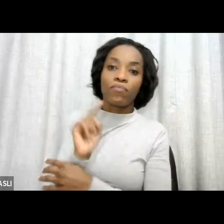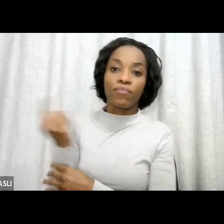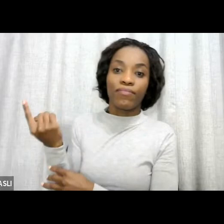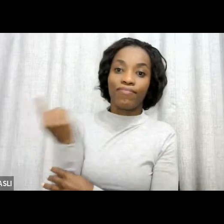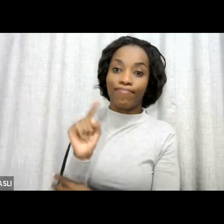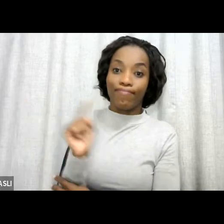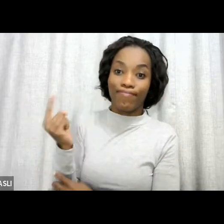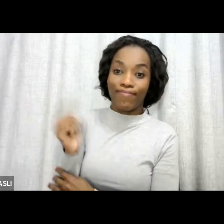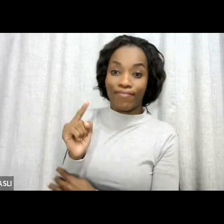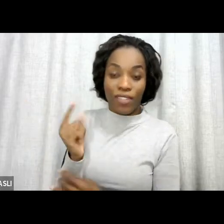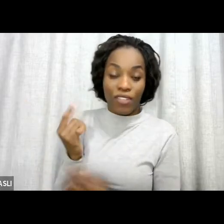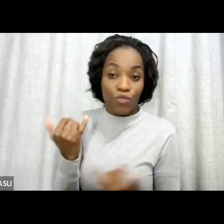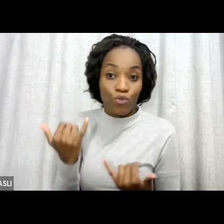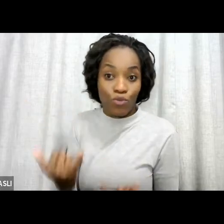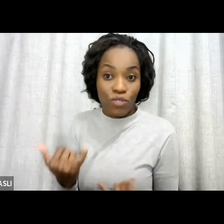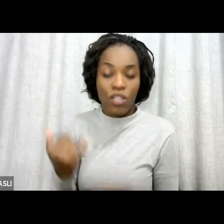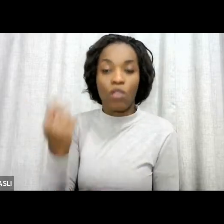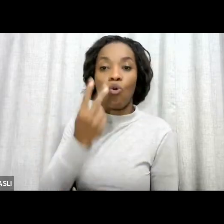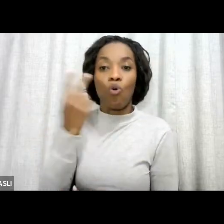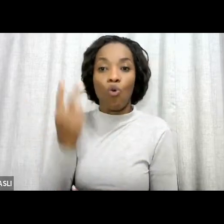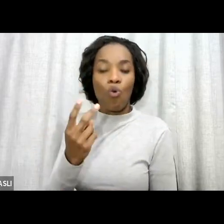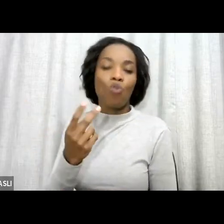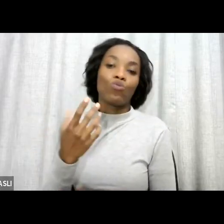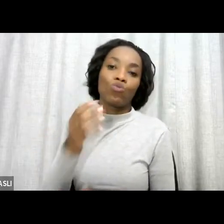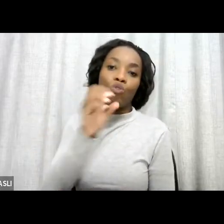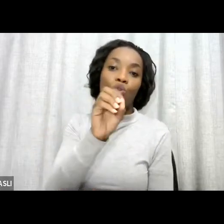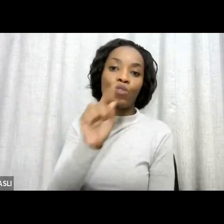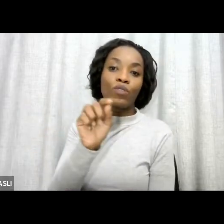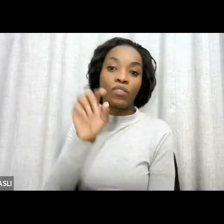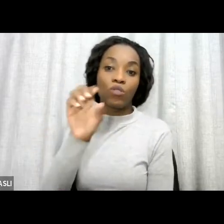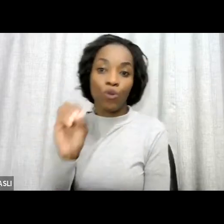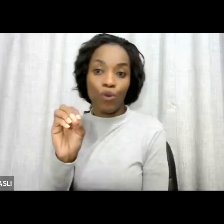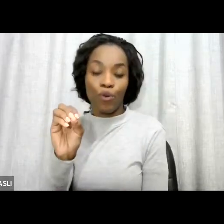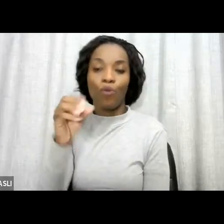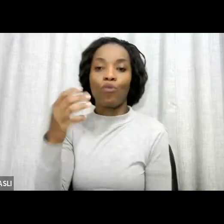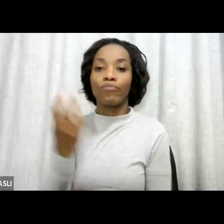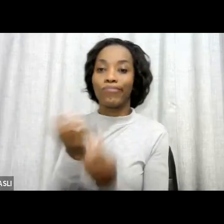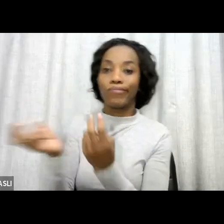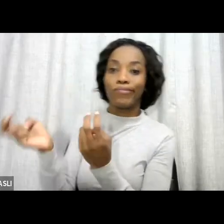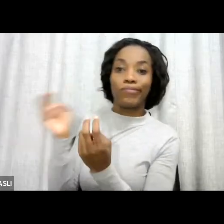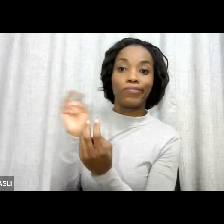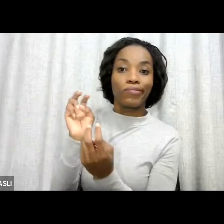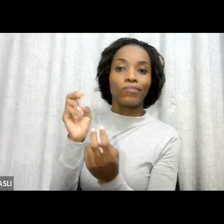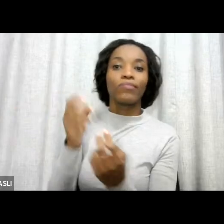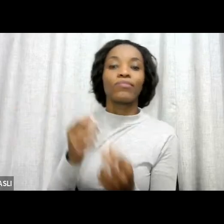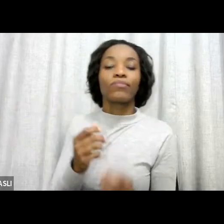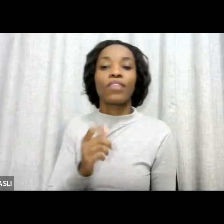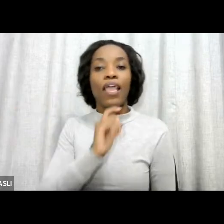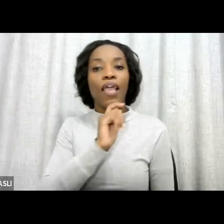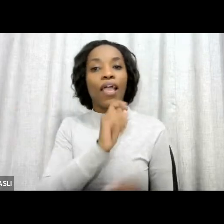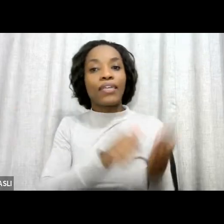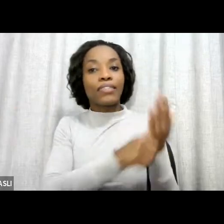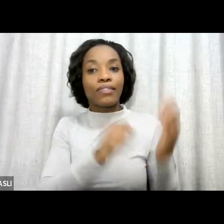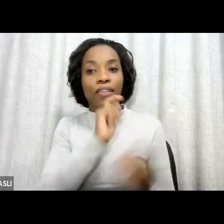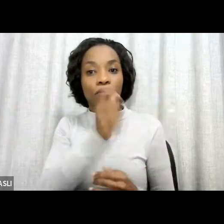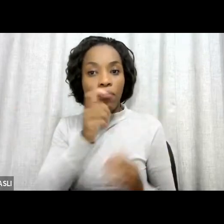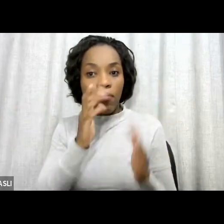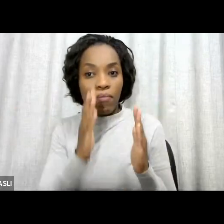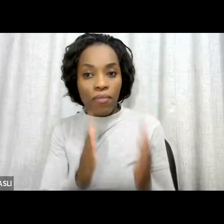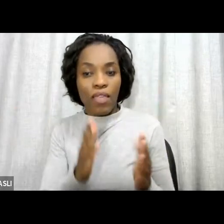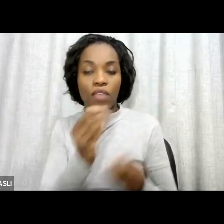today, the Office of the Tax Ombudsman, the panel of experts, the taxpayer and trader education team,